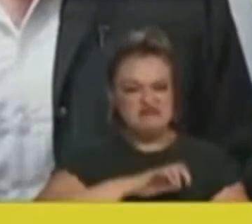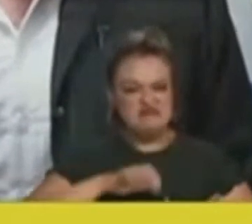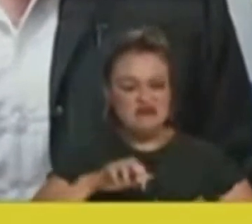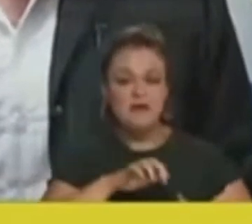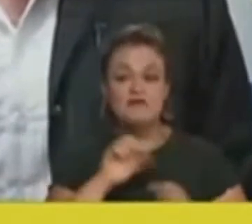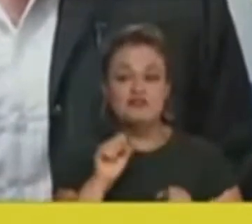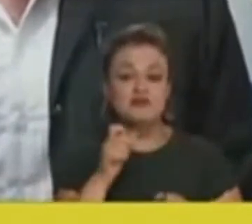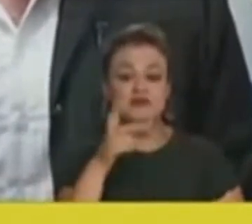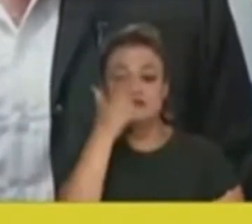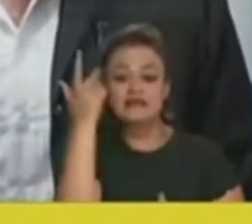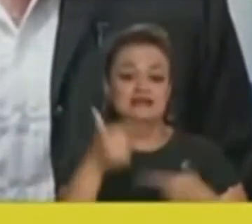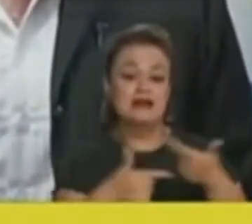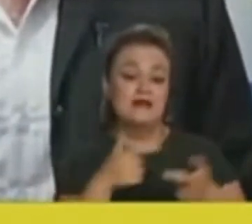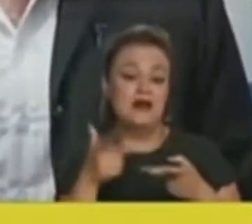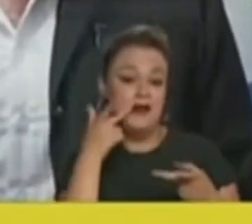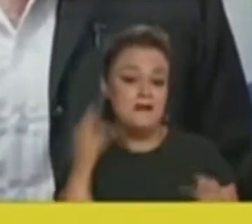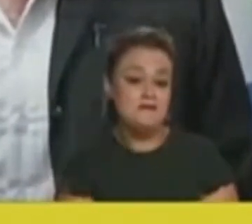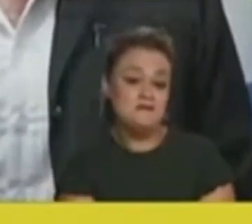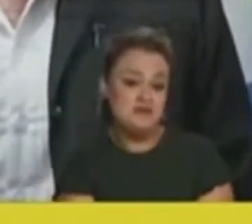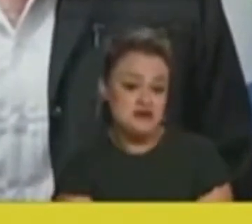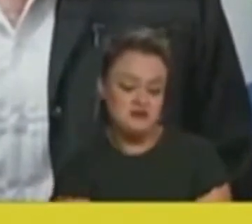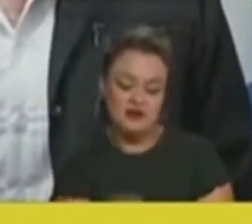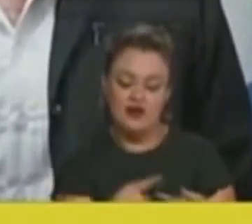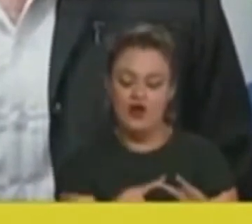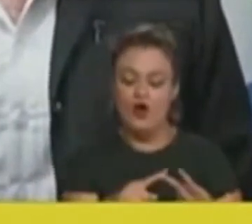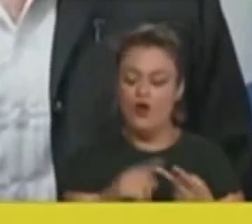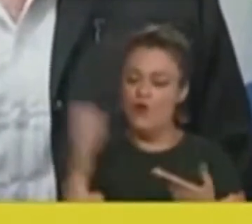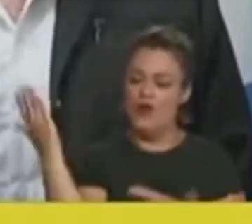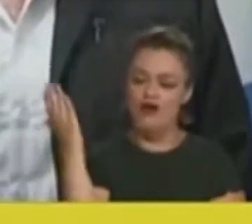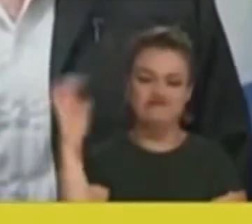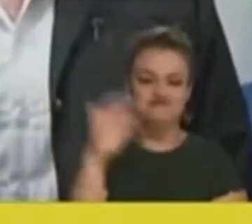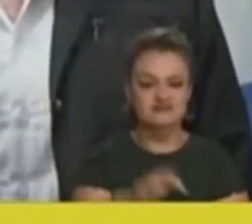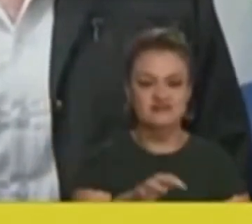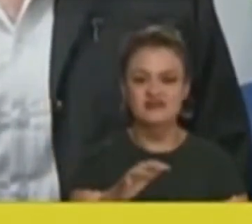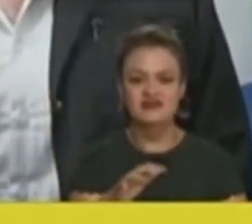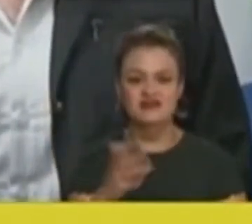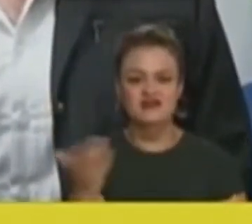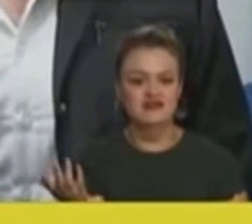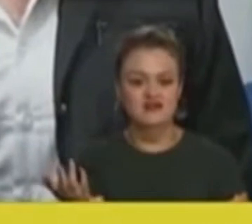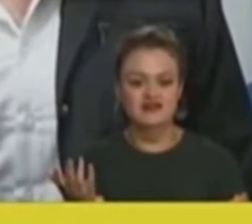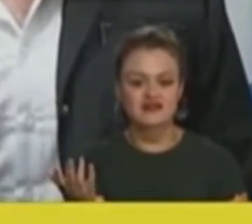We have no right to chop trees illegally.